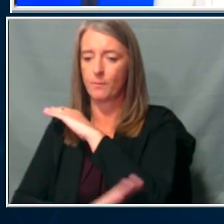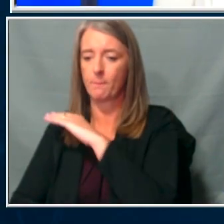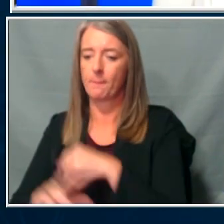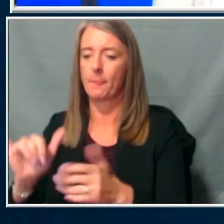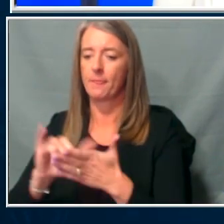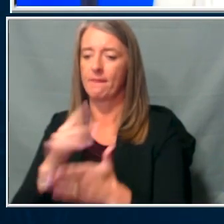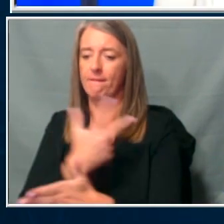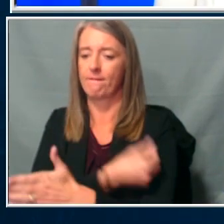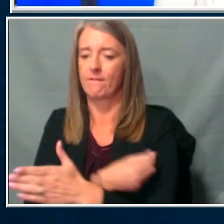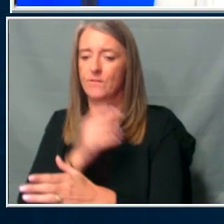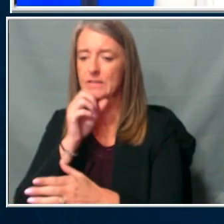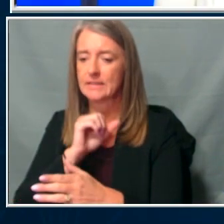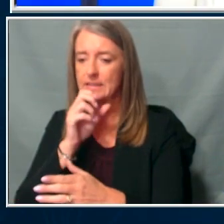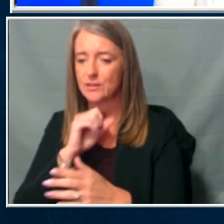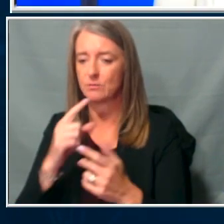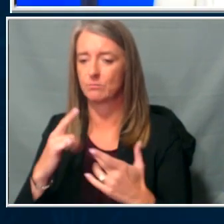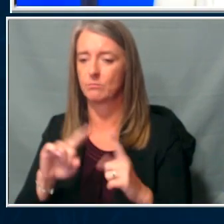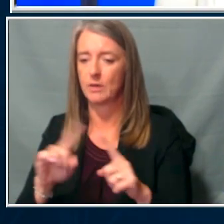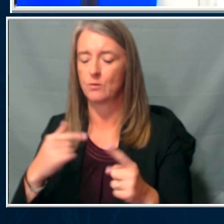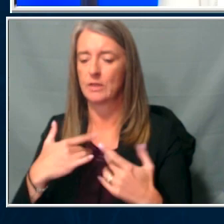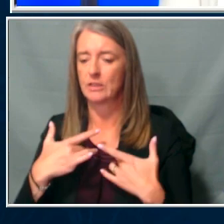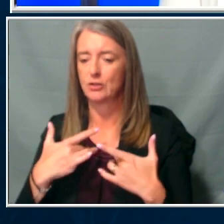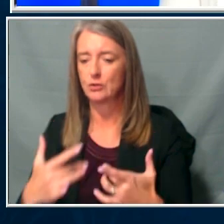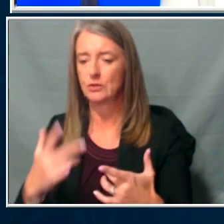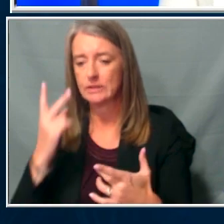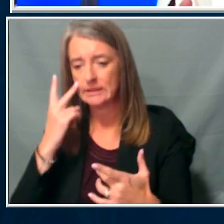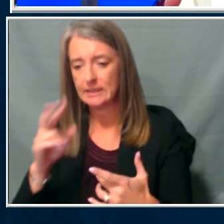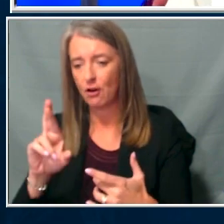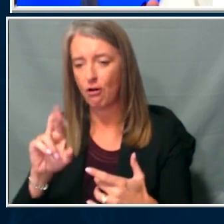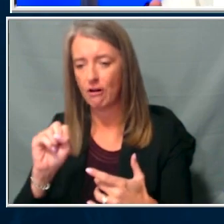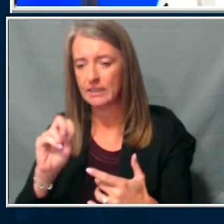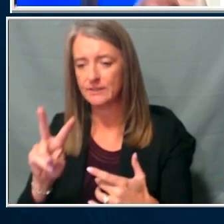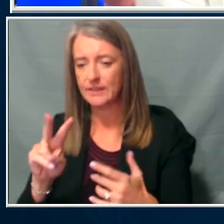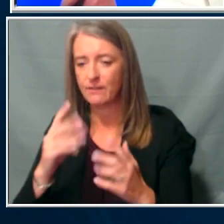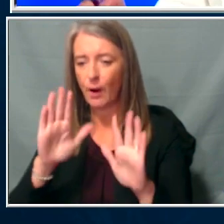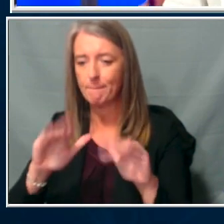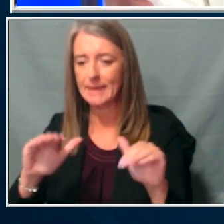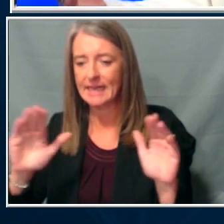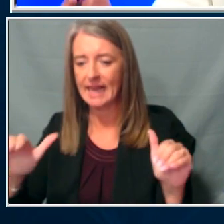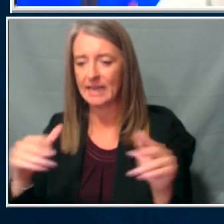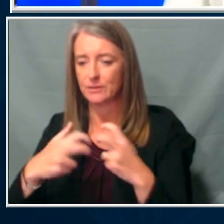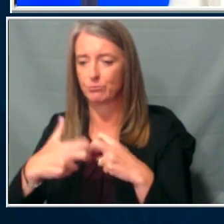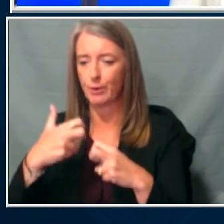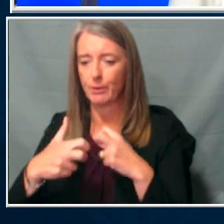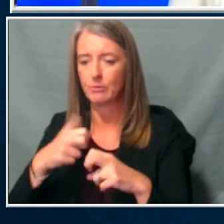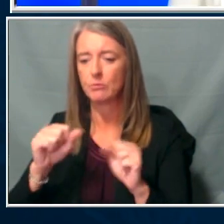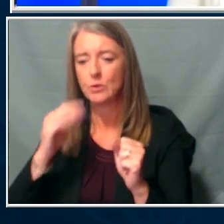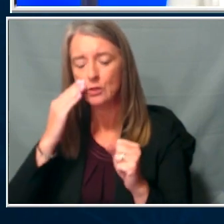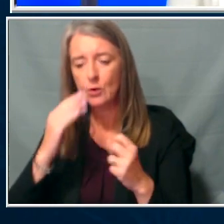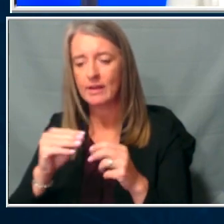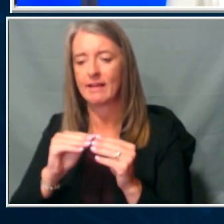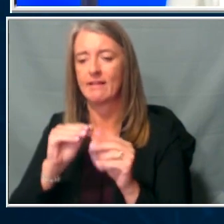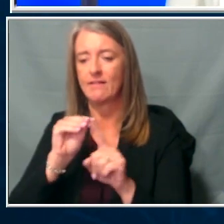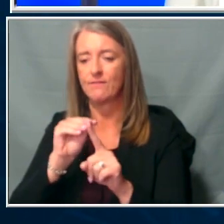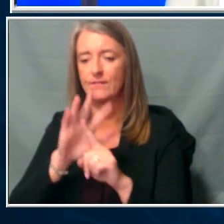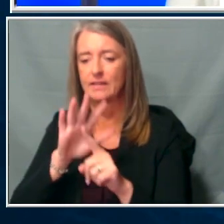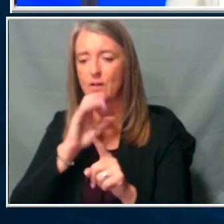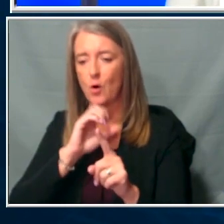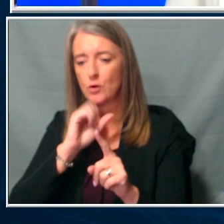for seniors, but we usually think of RSV as a pediatric problem. We know it can affect people in the older age groups,